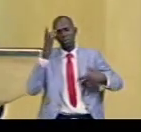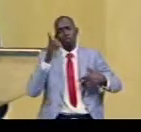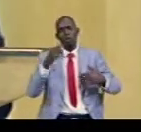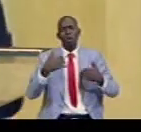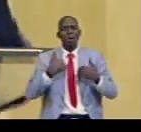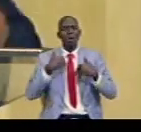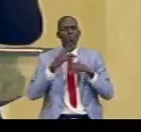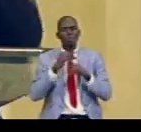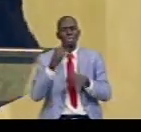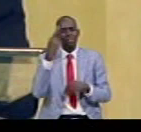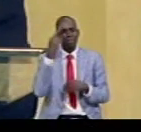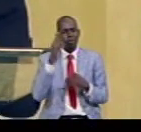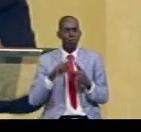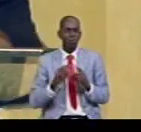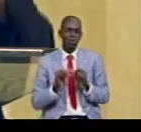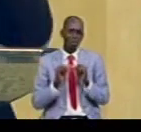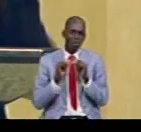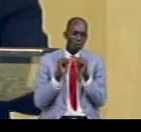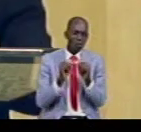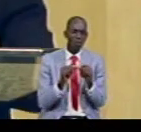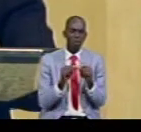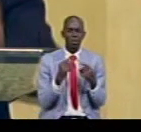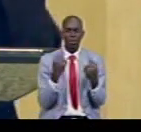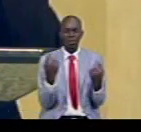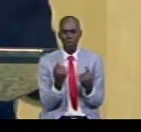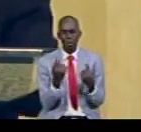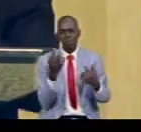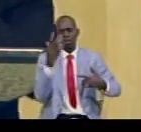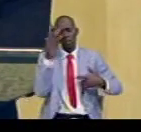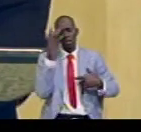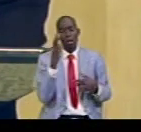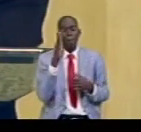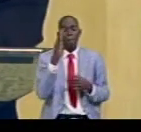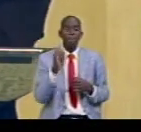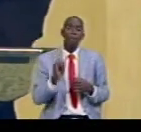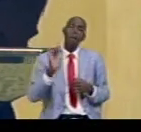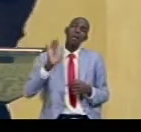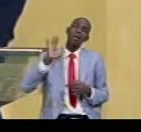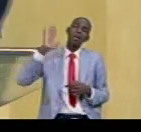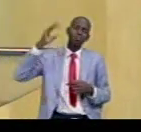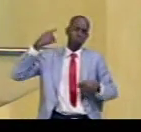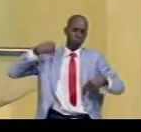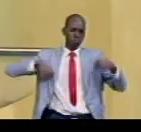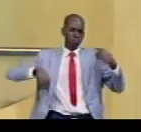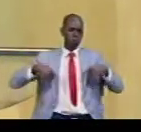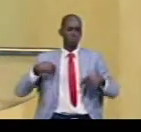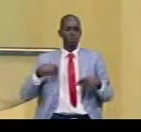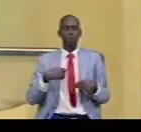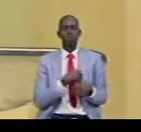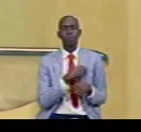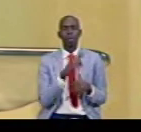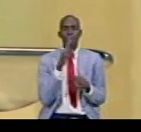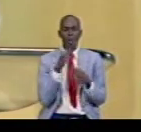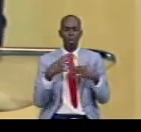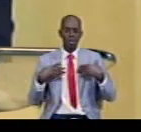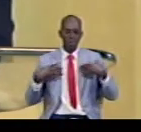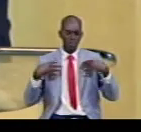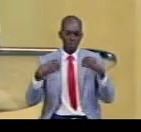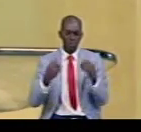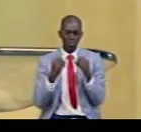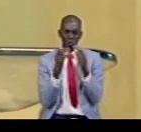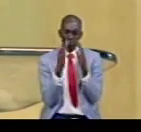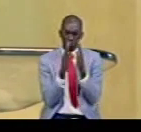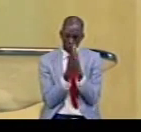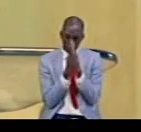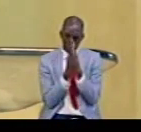remain in sickness. By his stripe, we are healed. By his stripe, we are healed. Open your mouth now. Claim for yourself